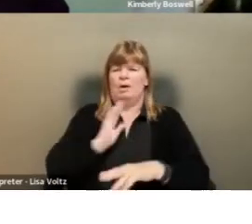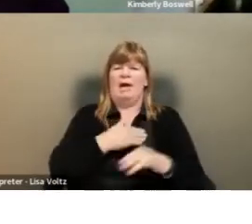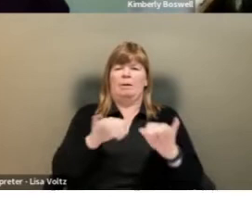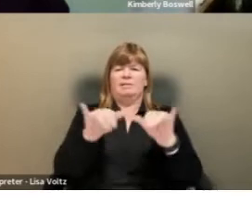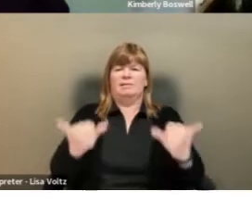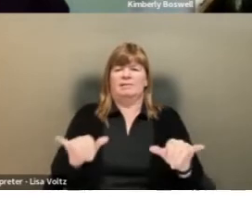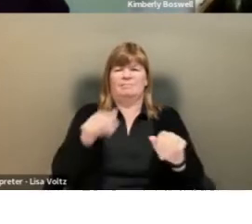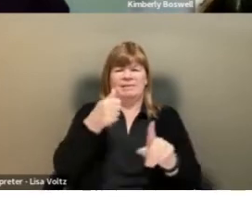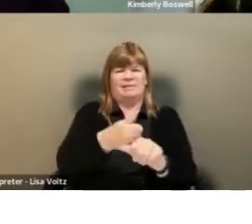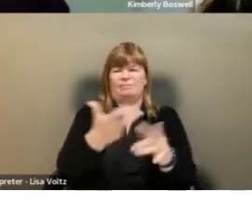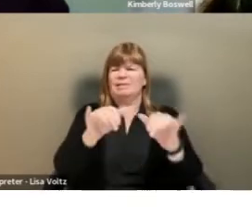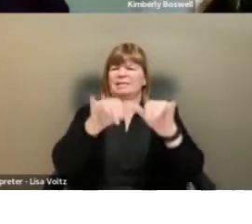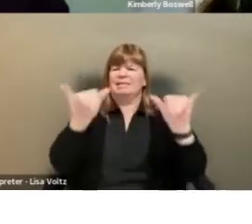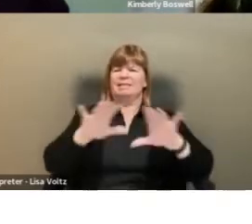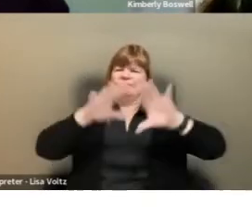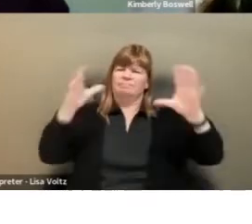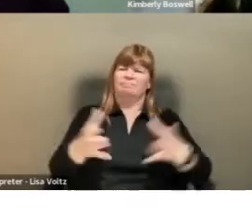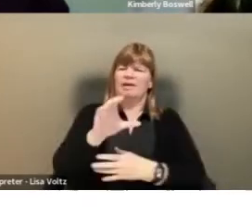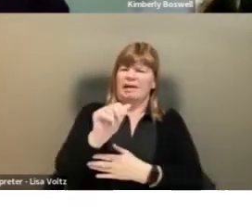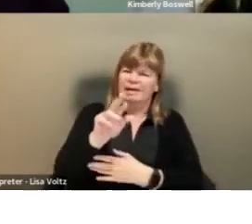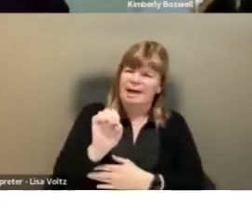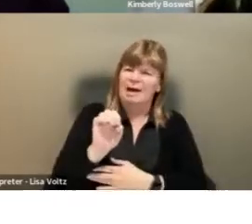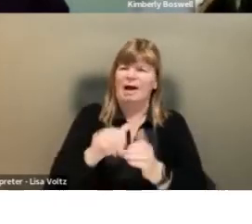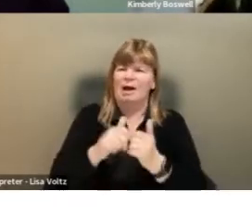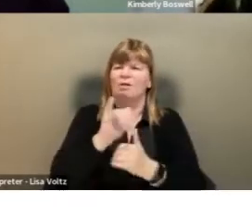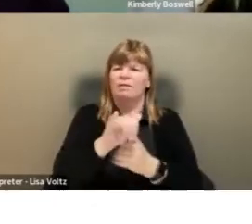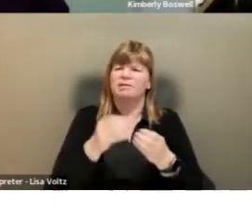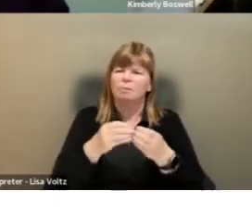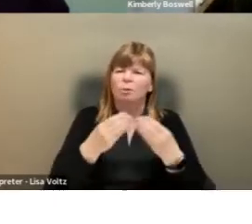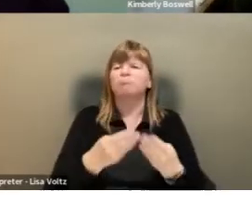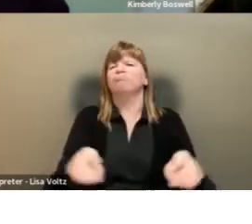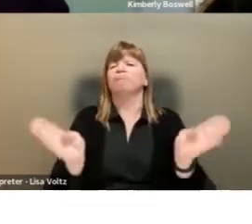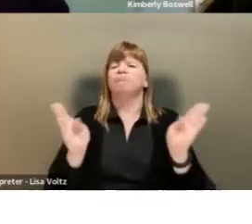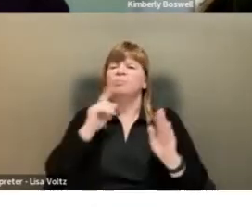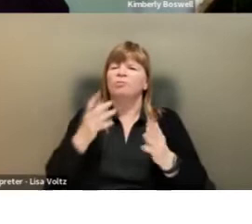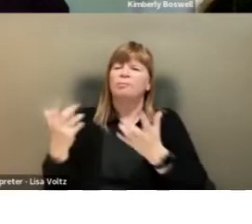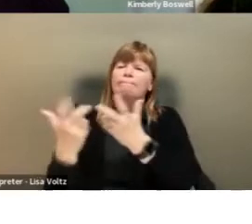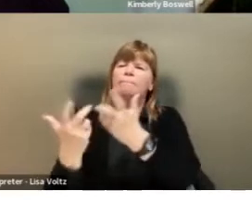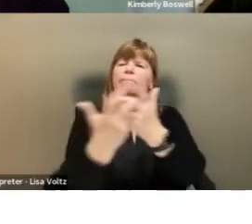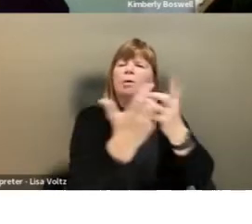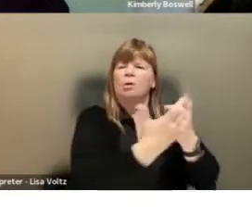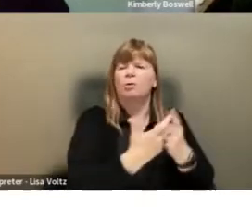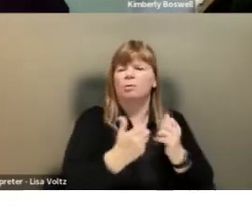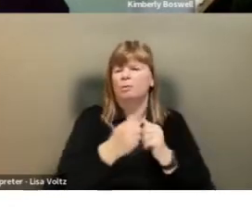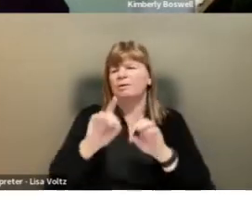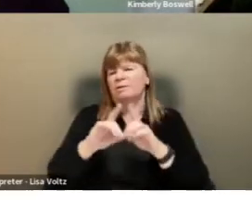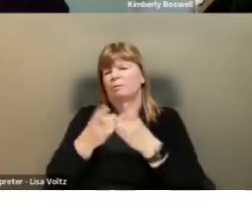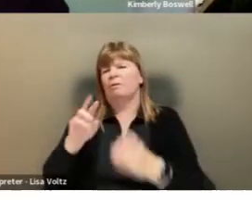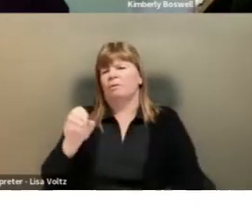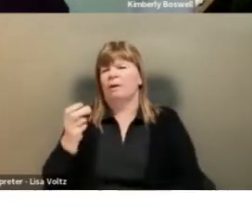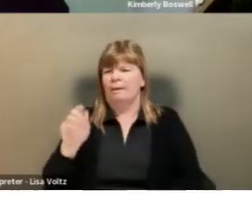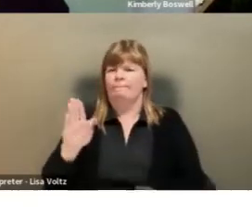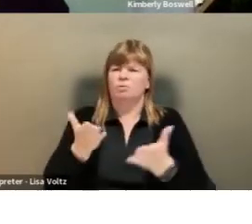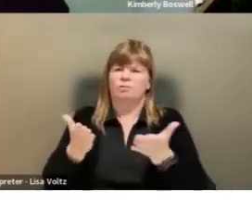as a system of care and how that really opened the door for the partnership with the Department of Rehabilitation